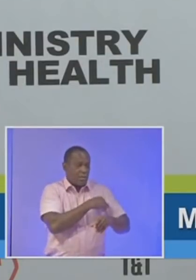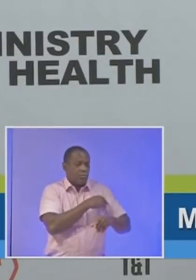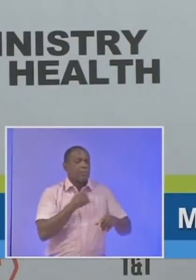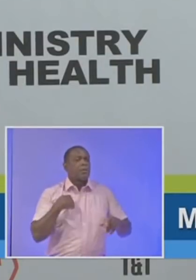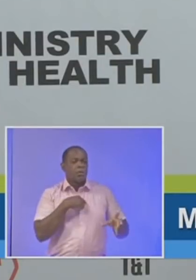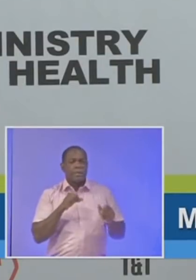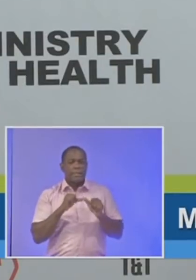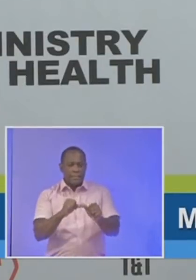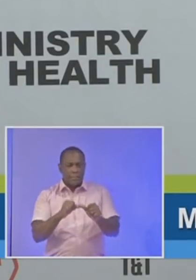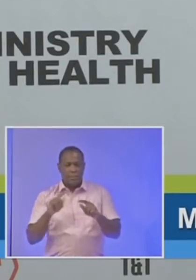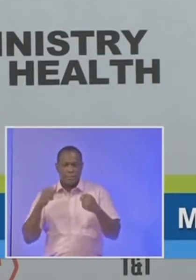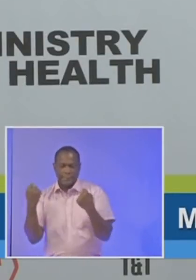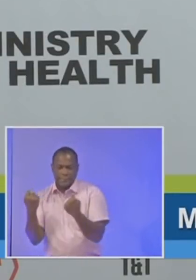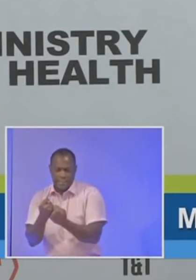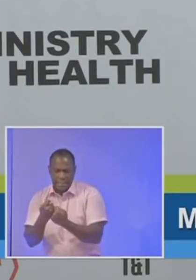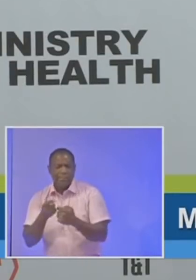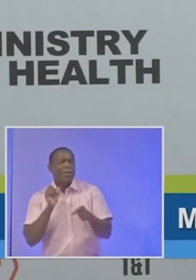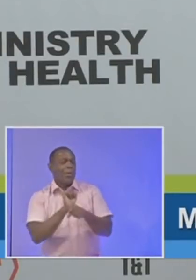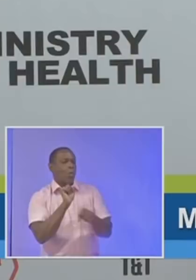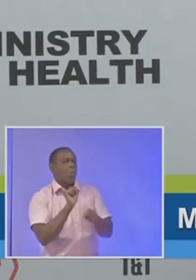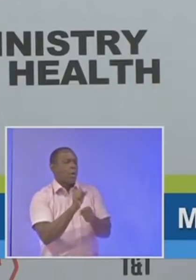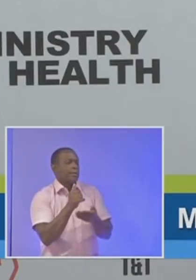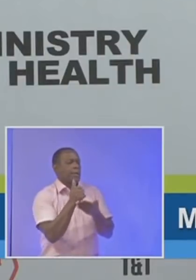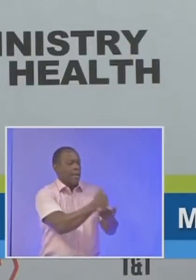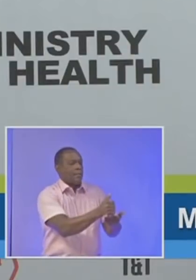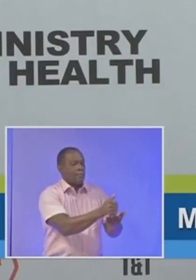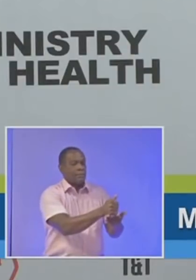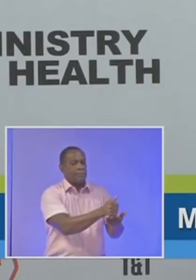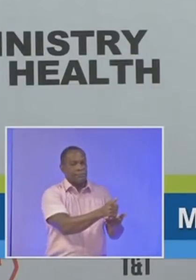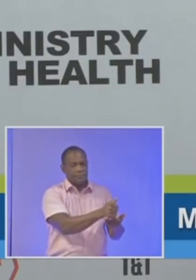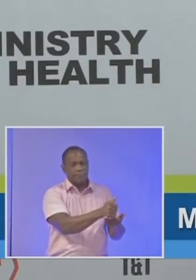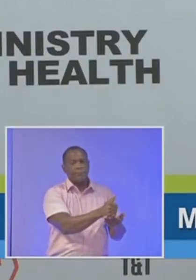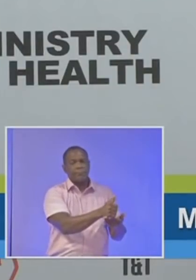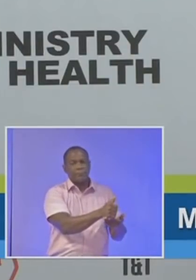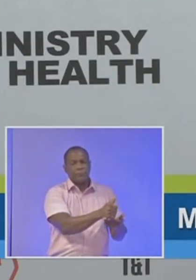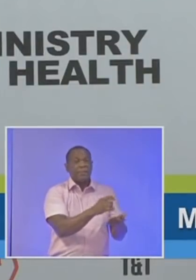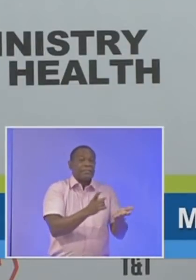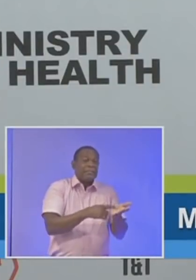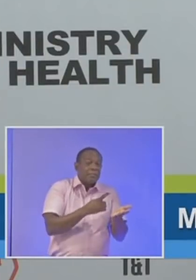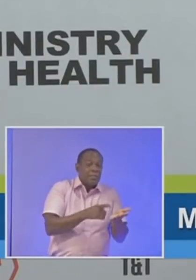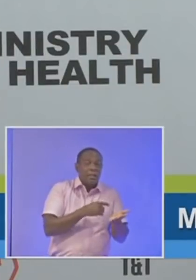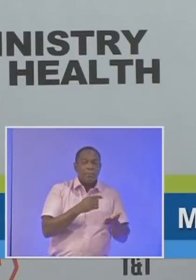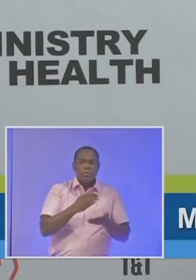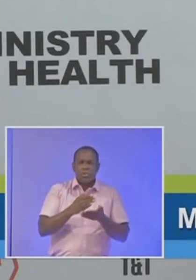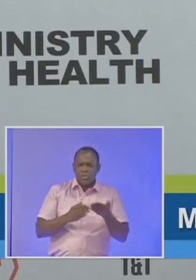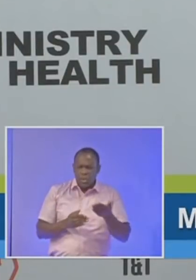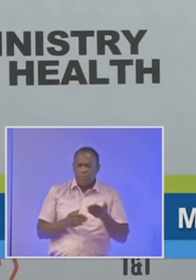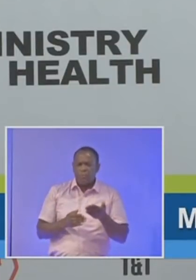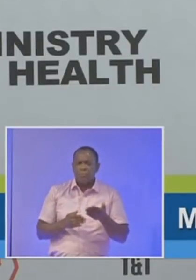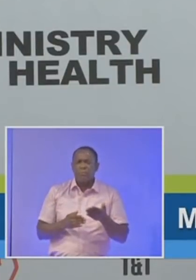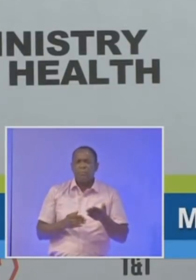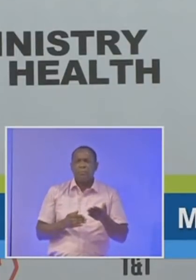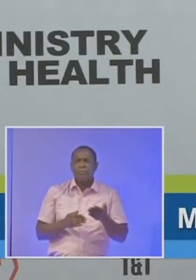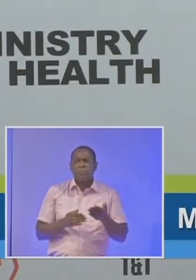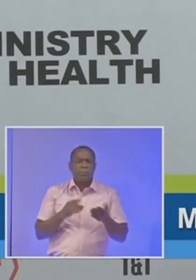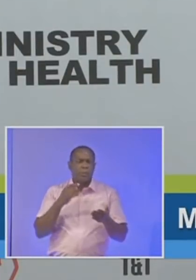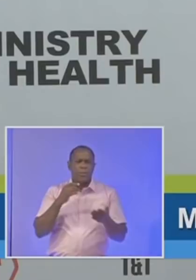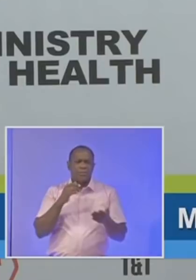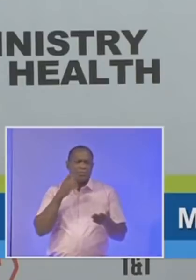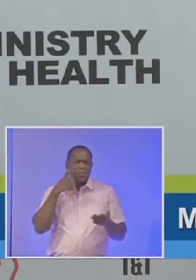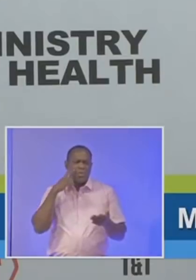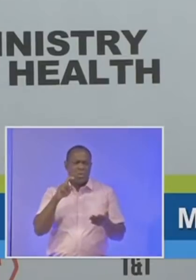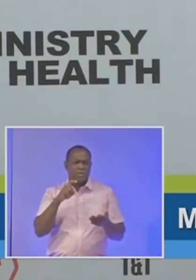applied. Yes, there are instances when certain medical specialties may not be immediately available